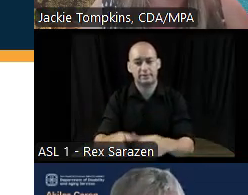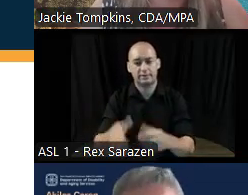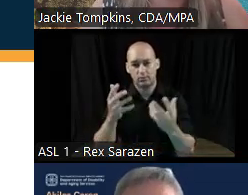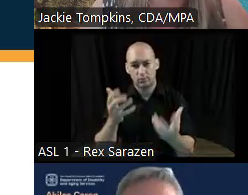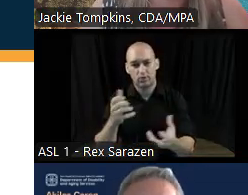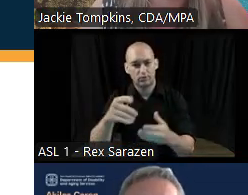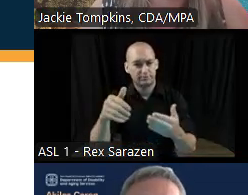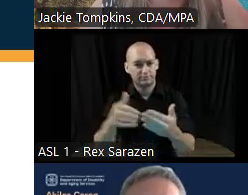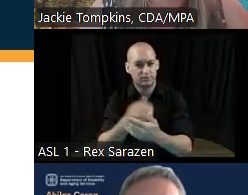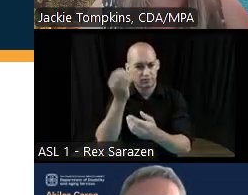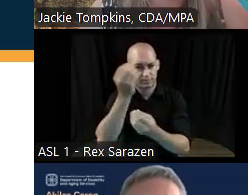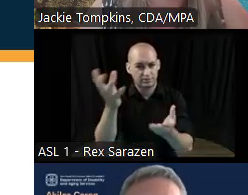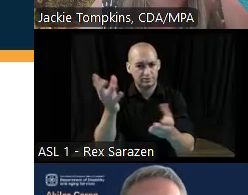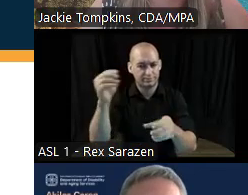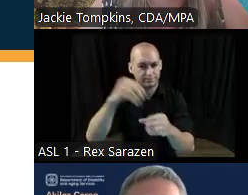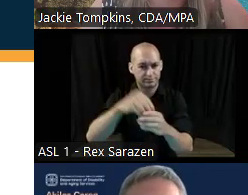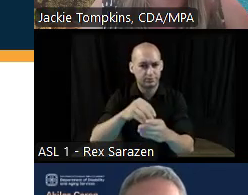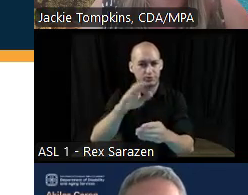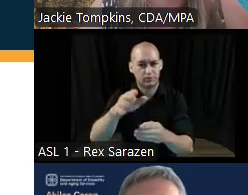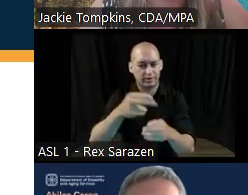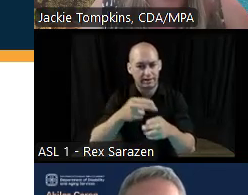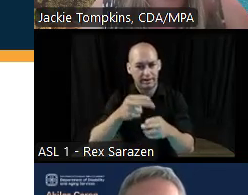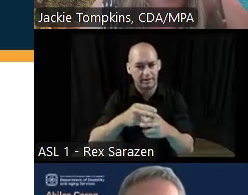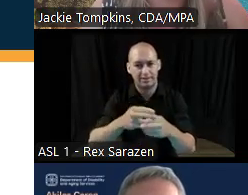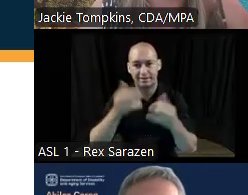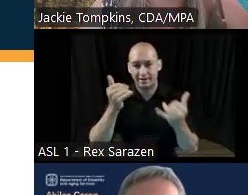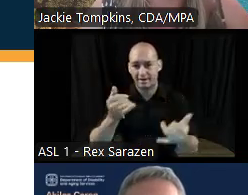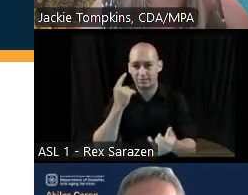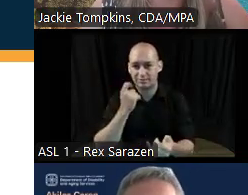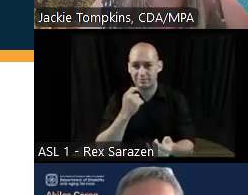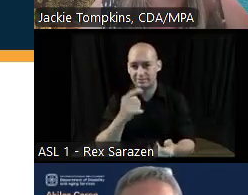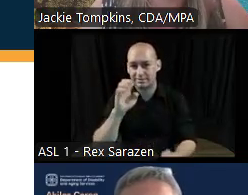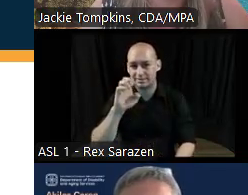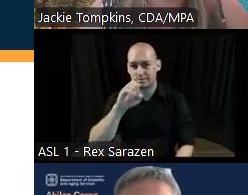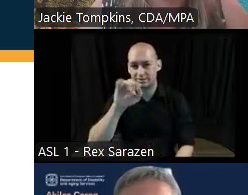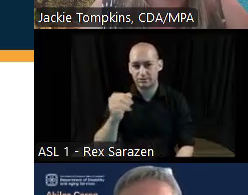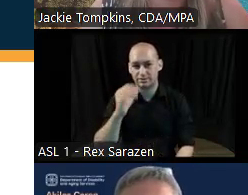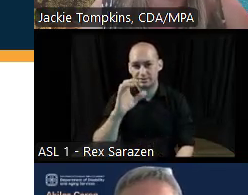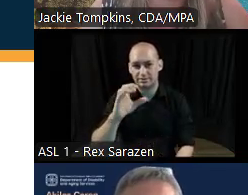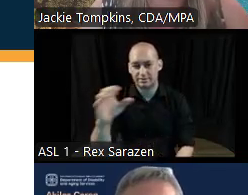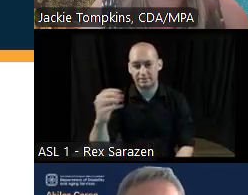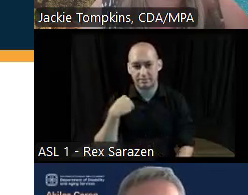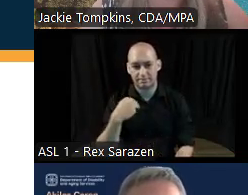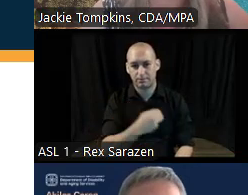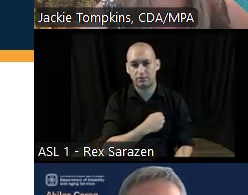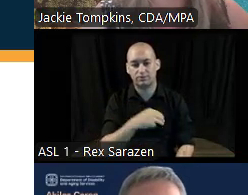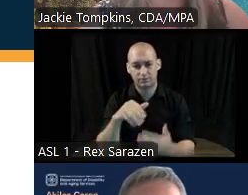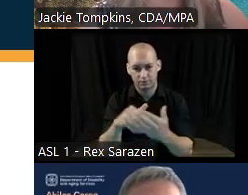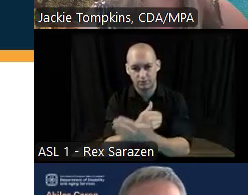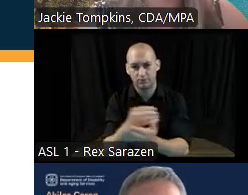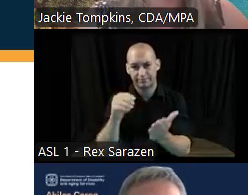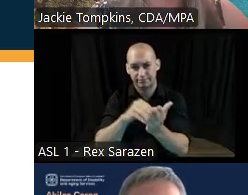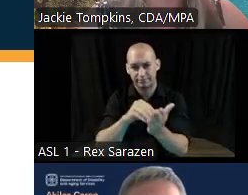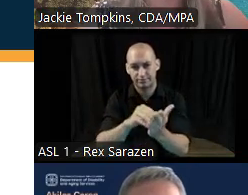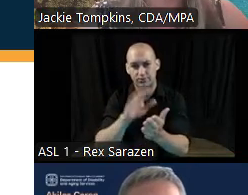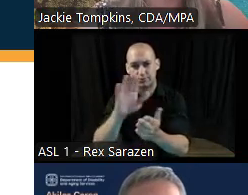name. Right now, it just says EDJCC member, but please update your name, clicking on